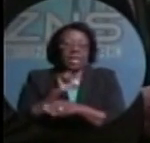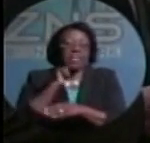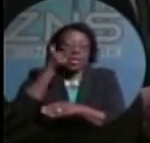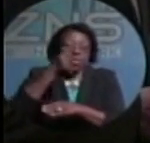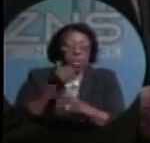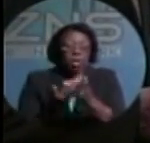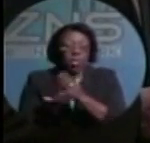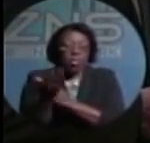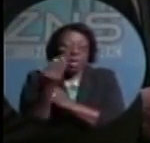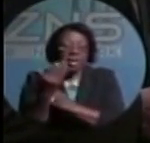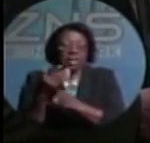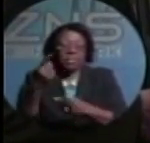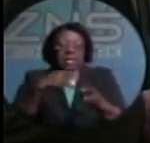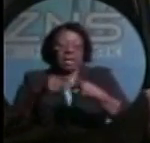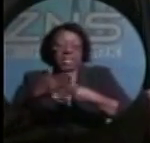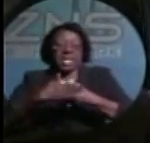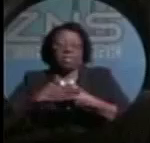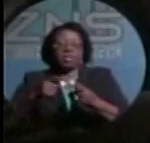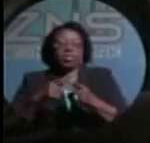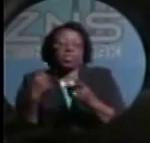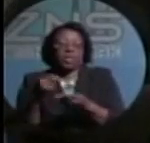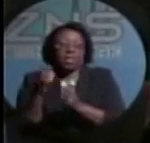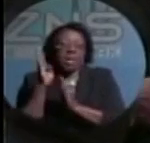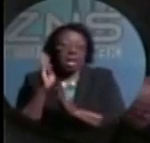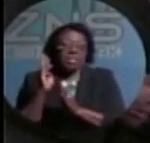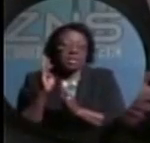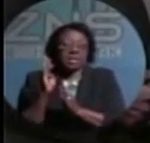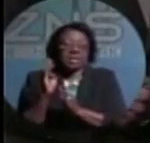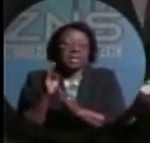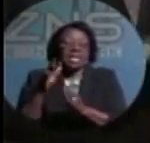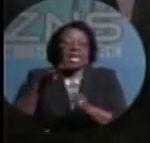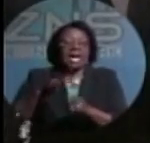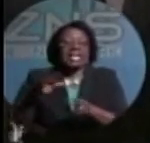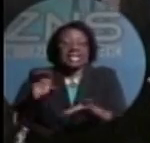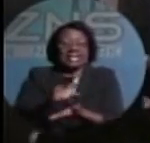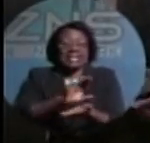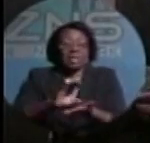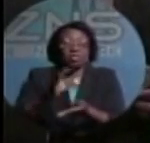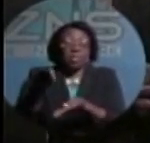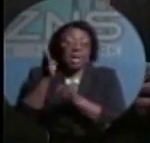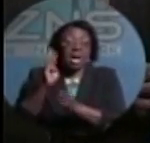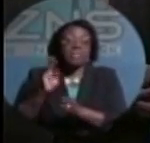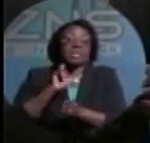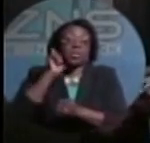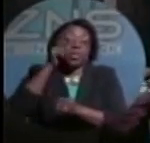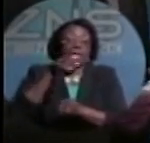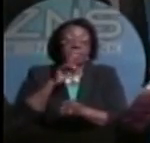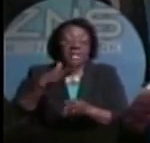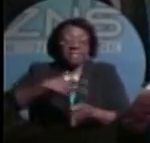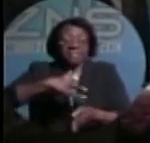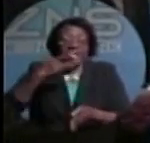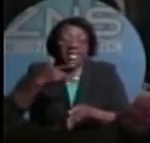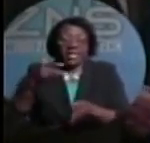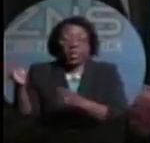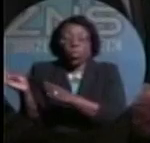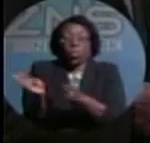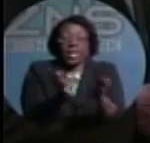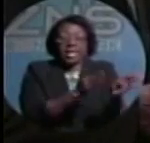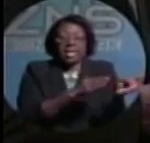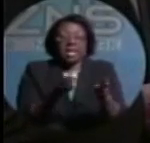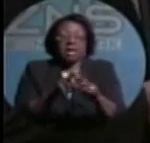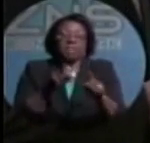will be coming off the northern coast of Cuba, and that is when islands in the central Bahamas will start to experience the effect of Sandy,